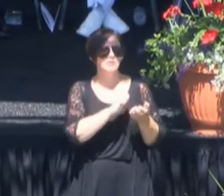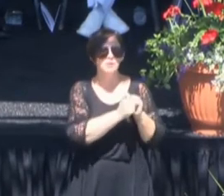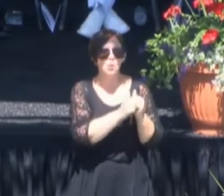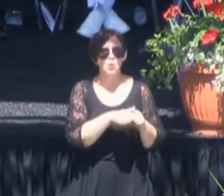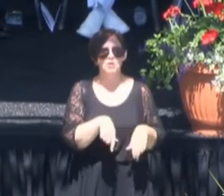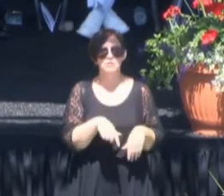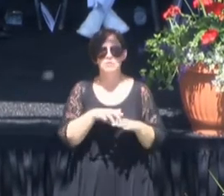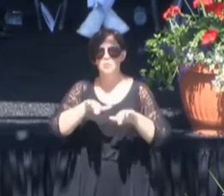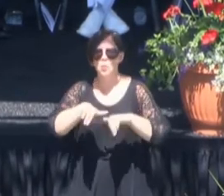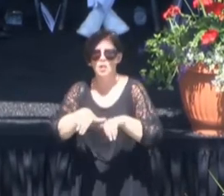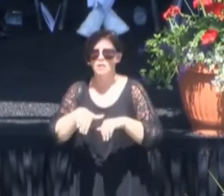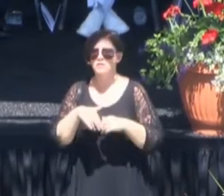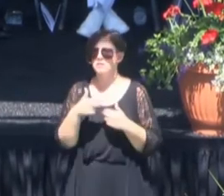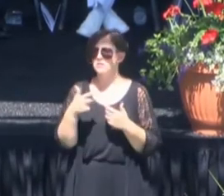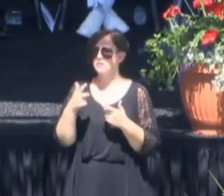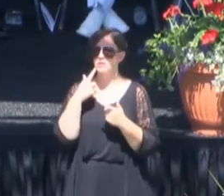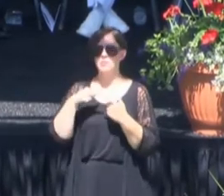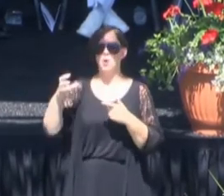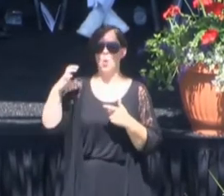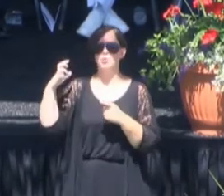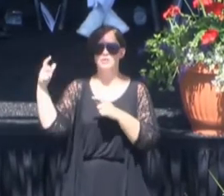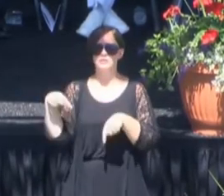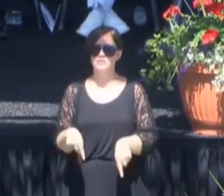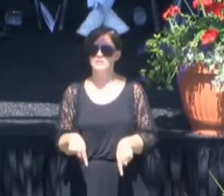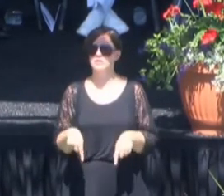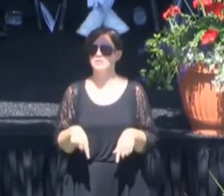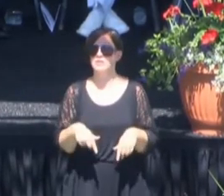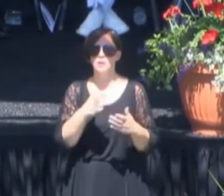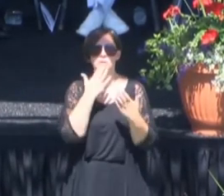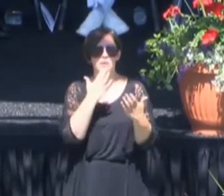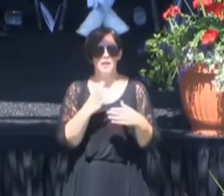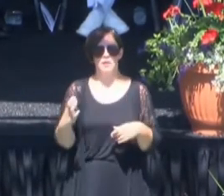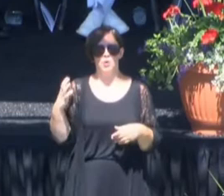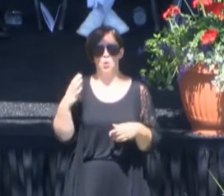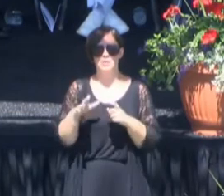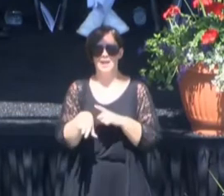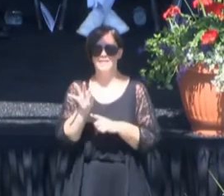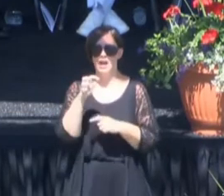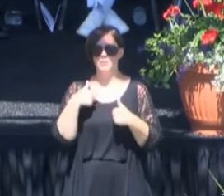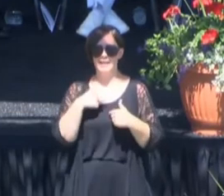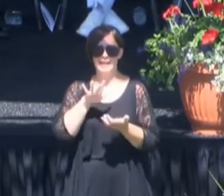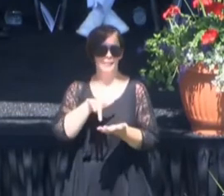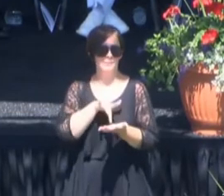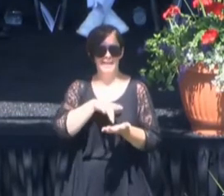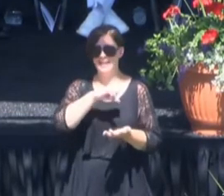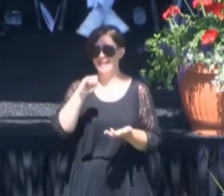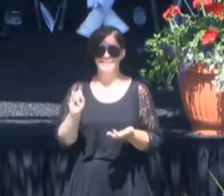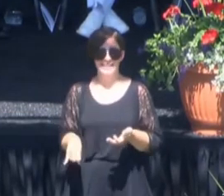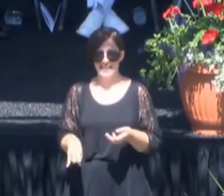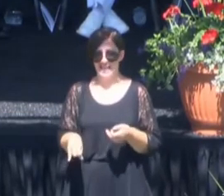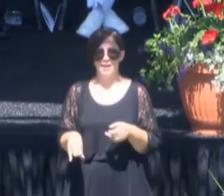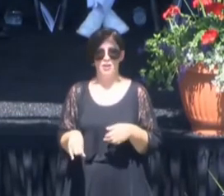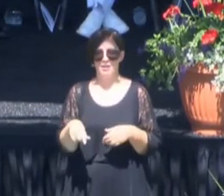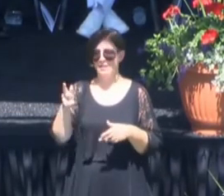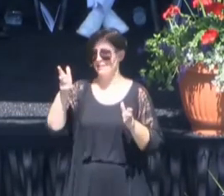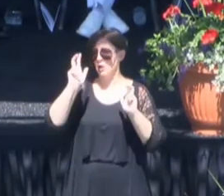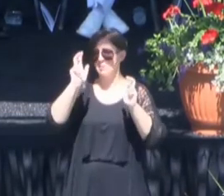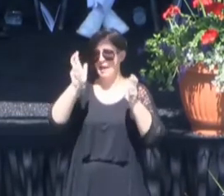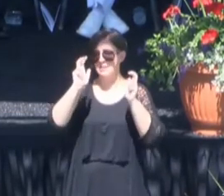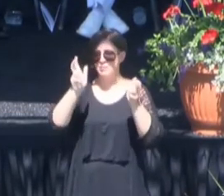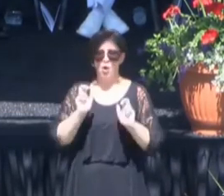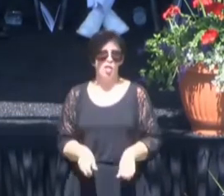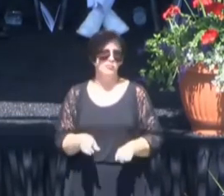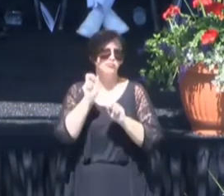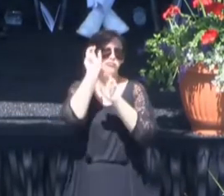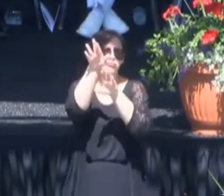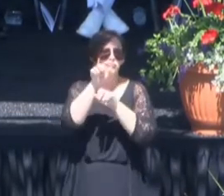by the fine coaches here at Kings Point. And I want to thank the coach that found me in the middle of Indiana, diving for loose balls in the basketball court, and brought